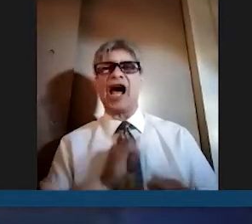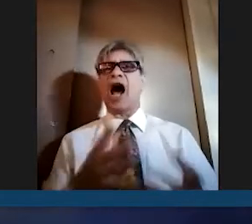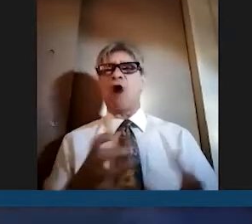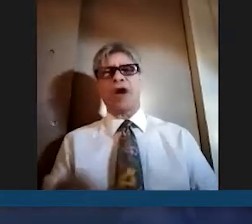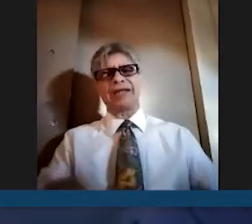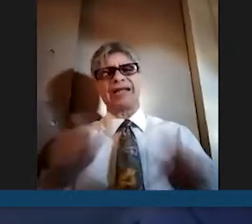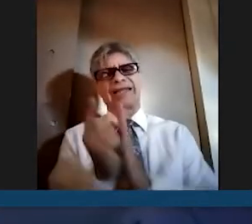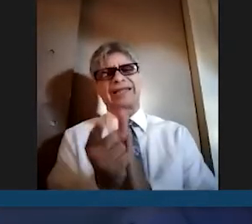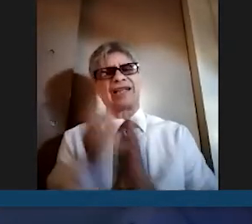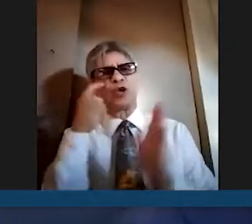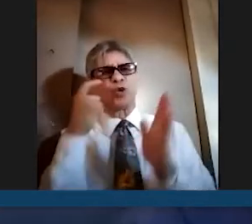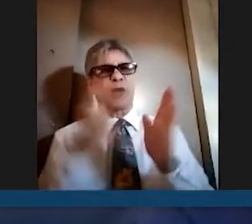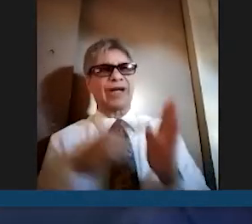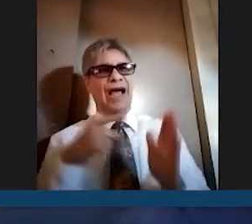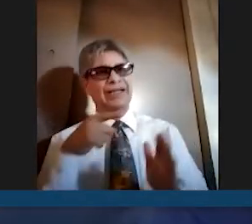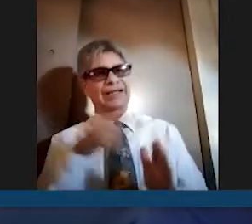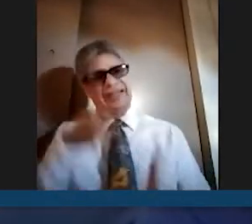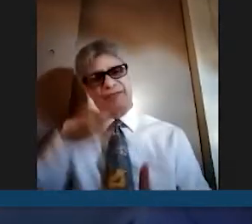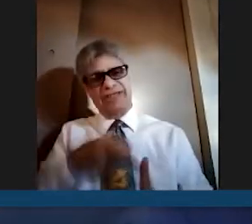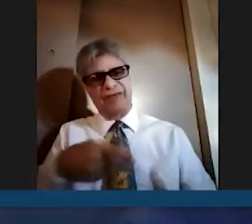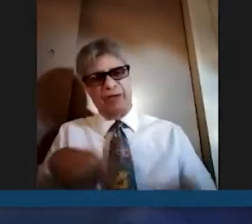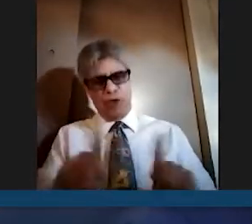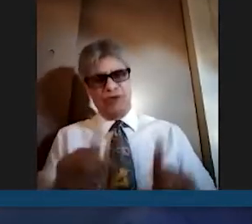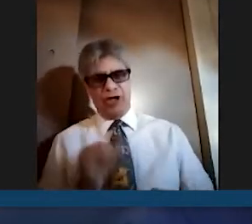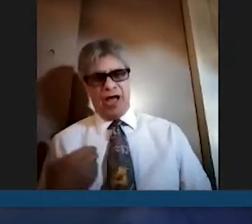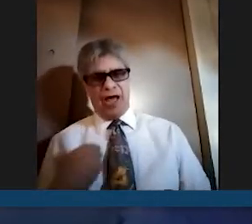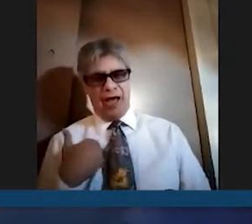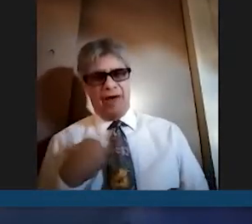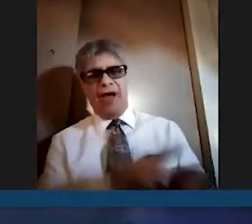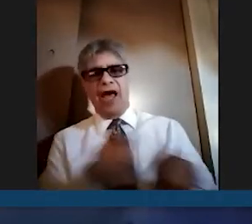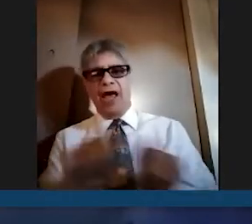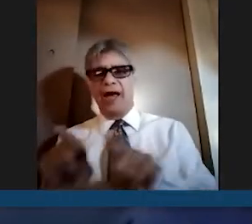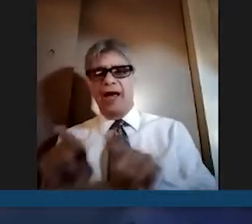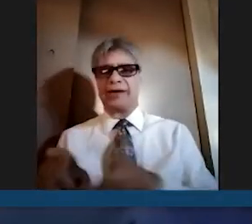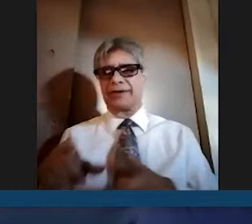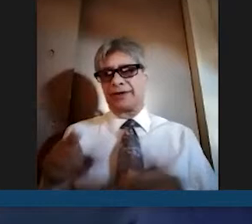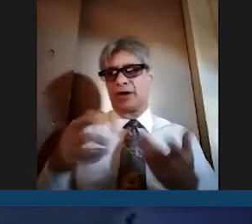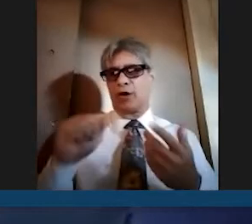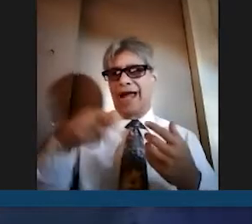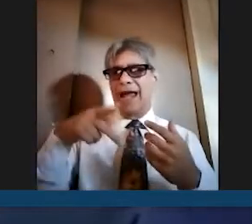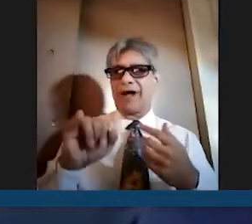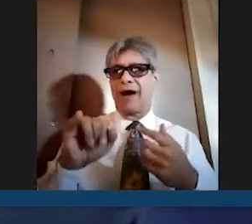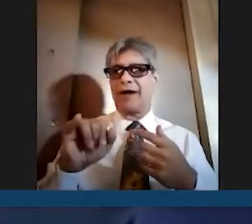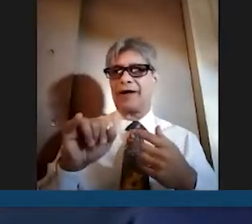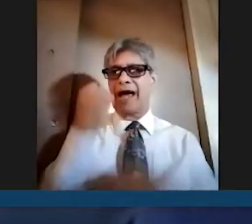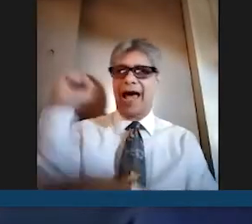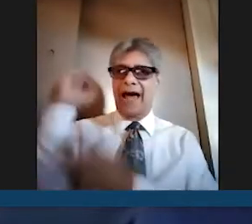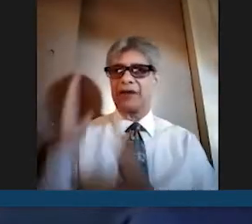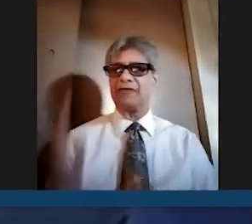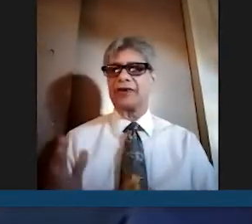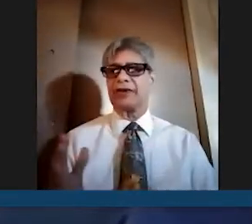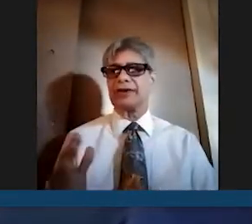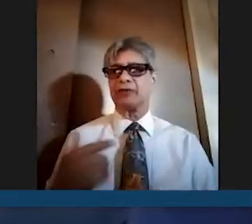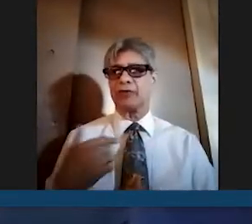the specific privilege that I do have as even though as an AAPI activist from like a underrepresented